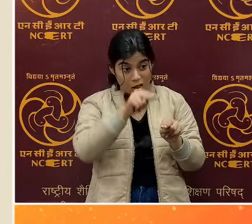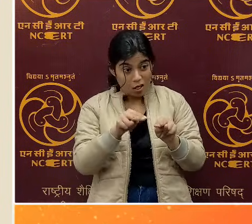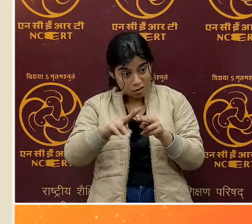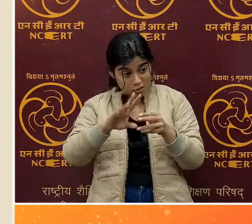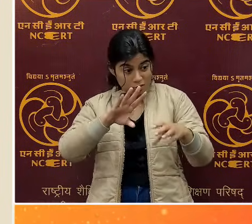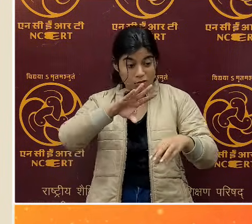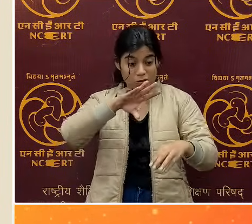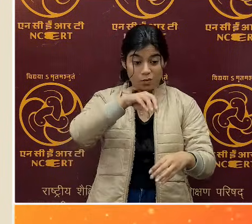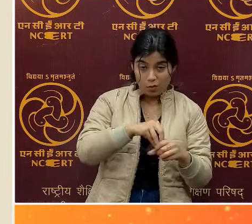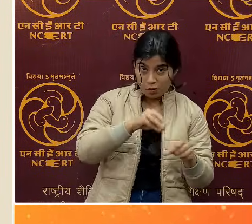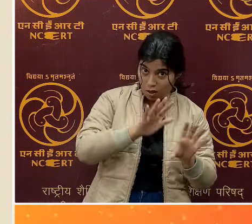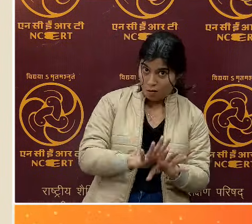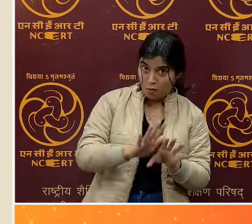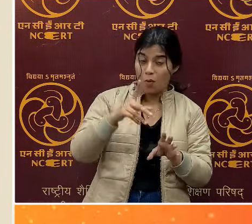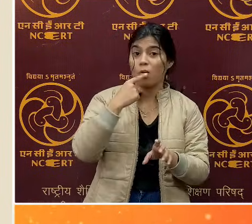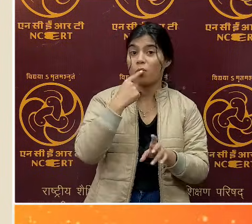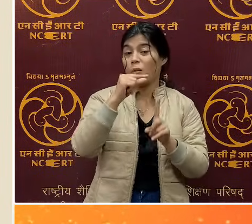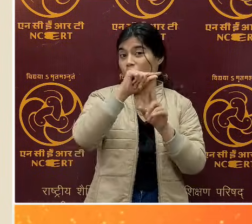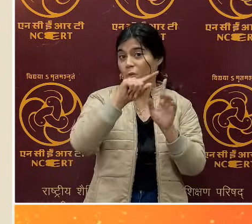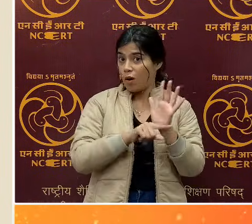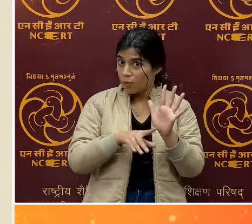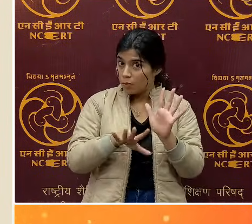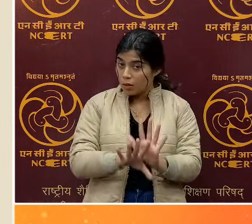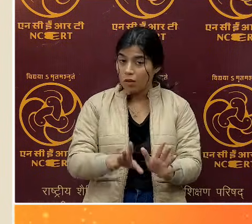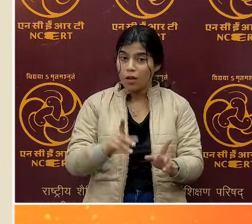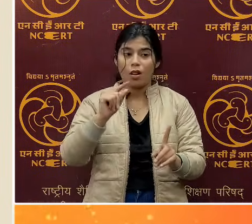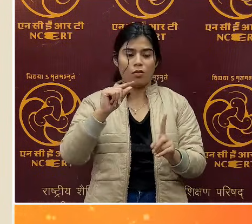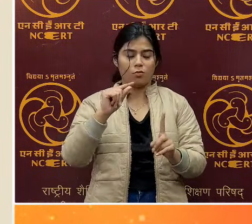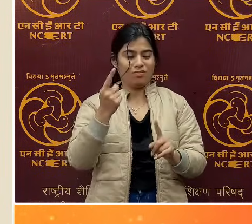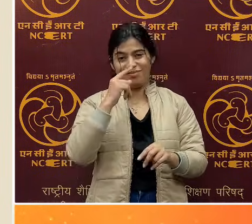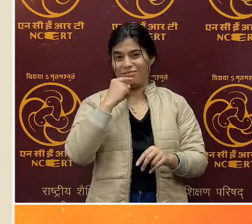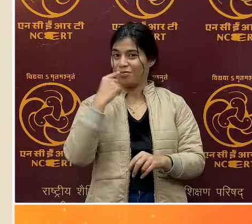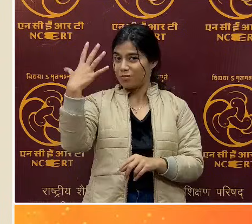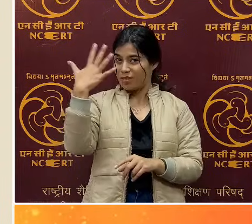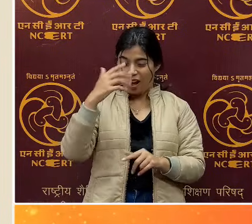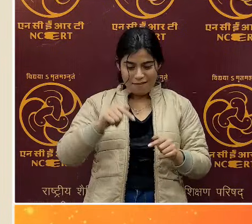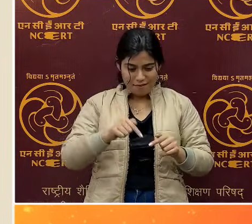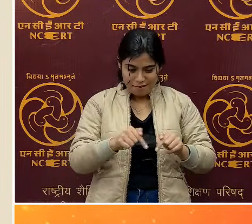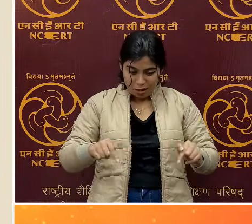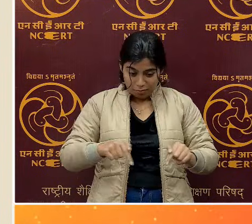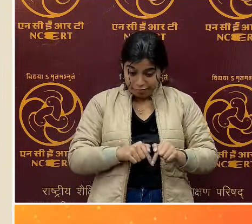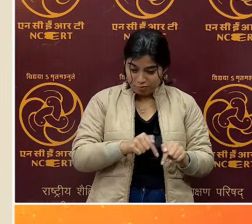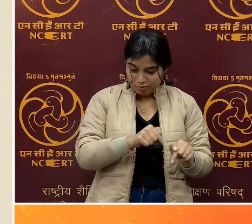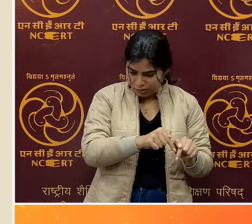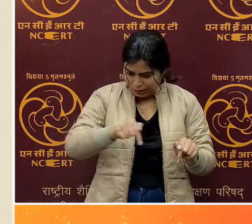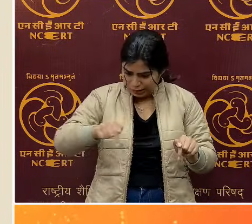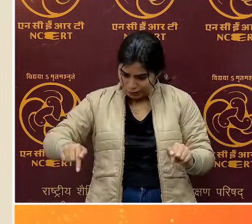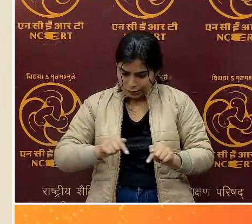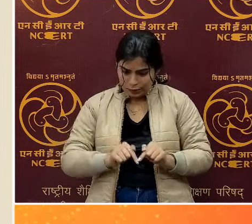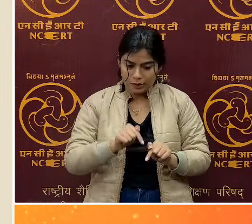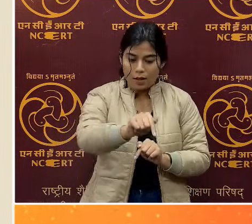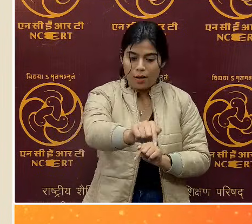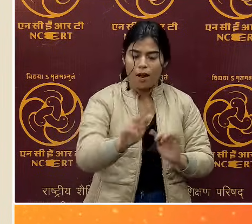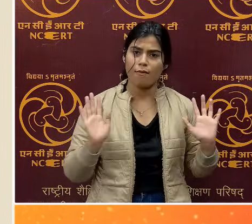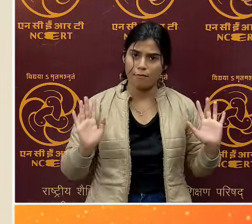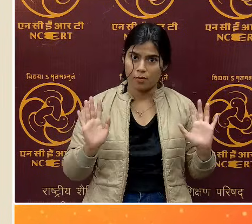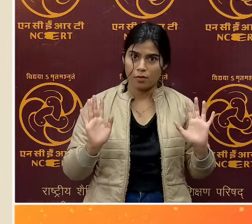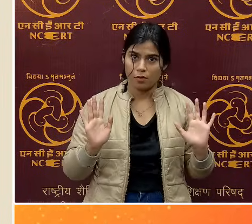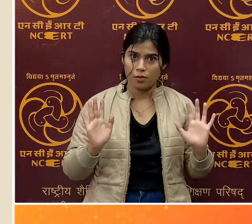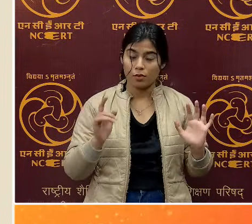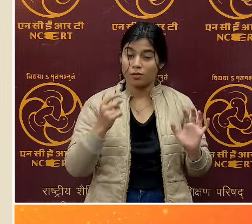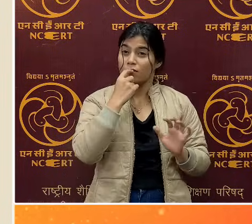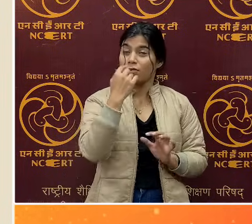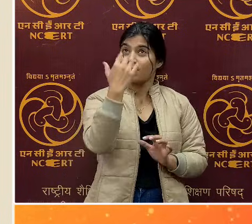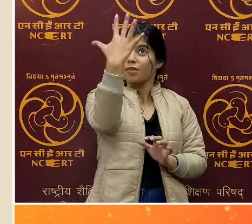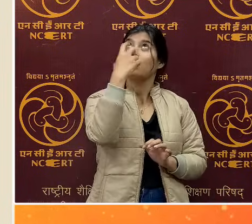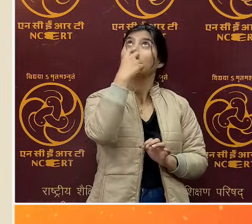again the property that I talked of, that light travels in a straight line. You Yes. just see here, light rays, they are falling straight on the mirror.